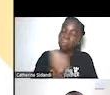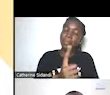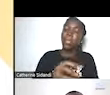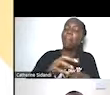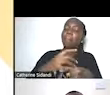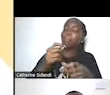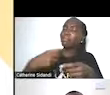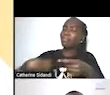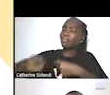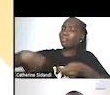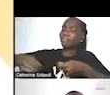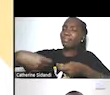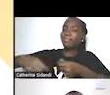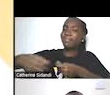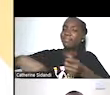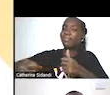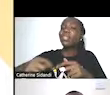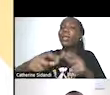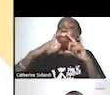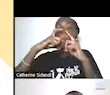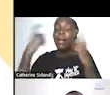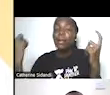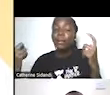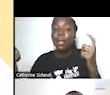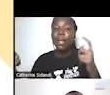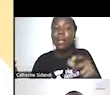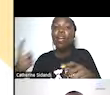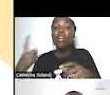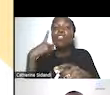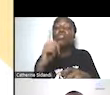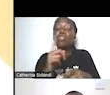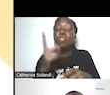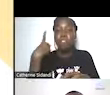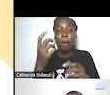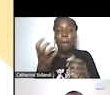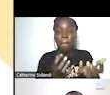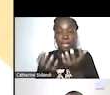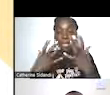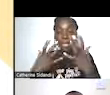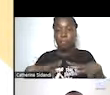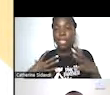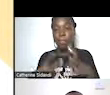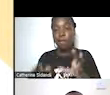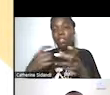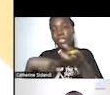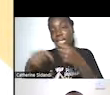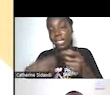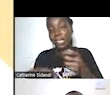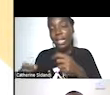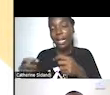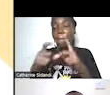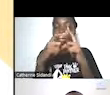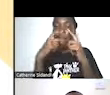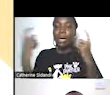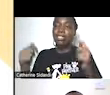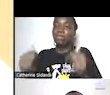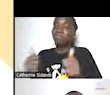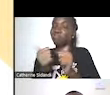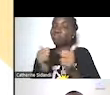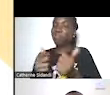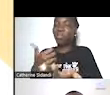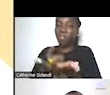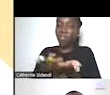for businesses that were able to do masks or sell sanitizers, made a lot